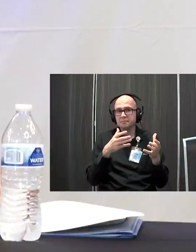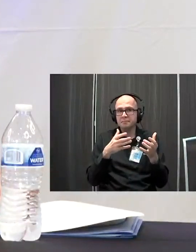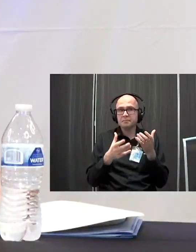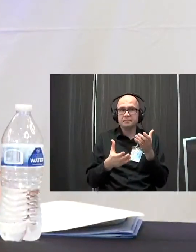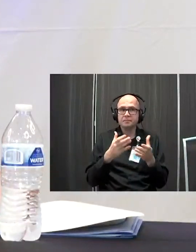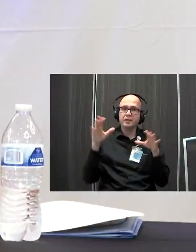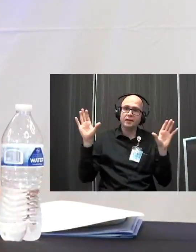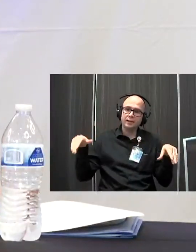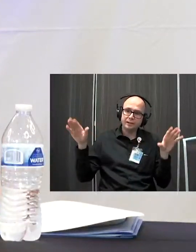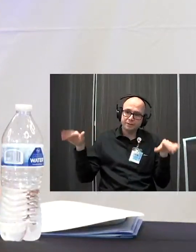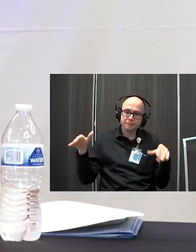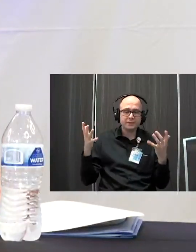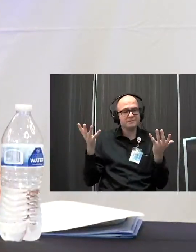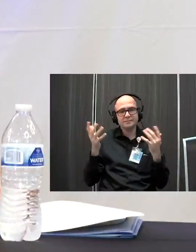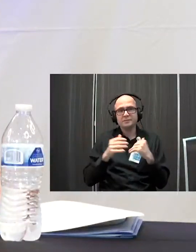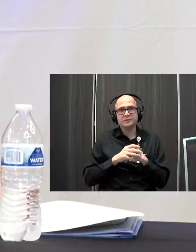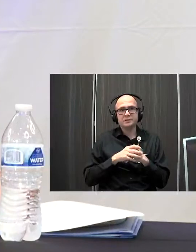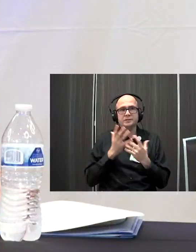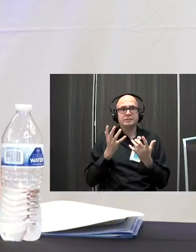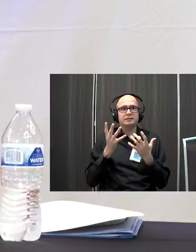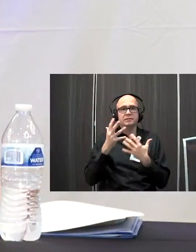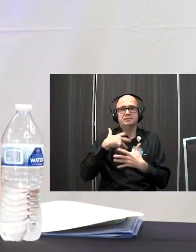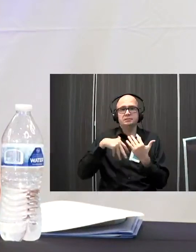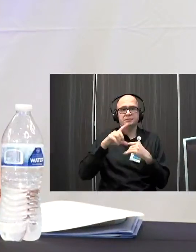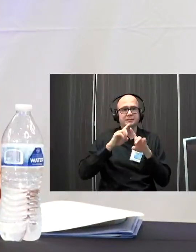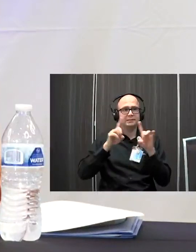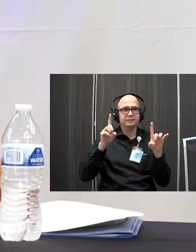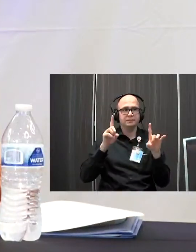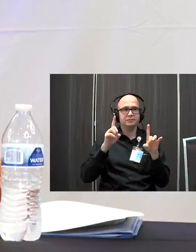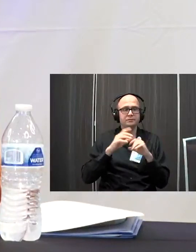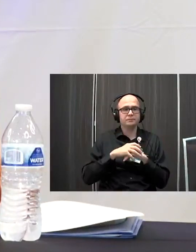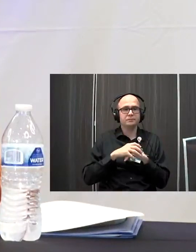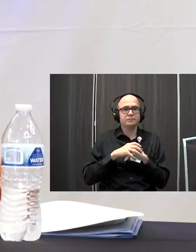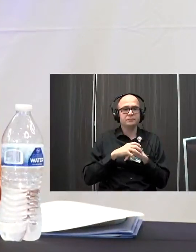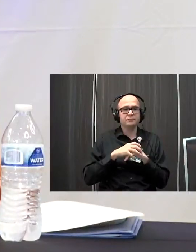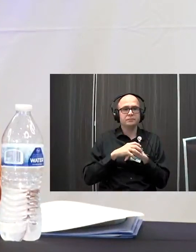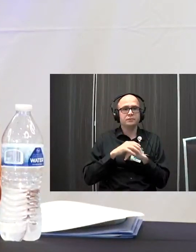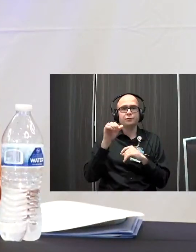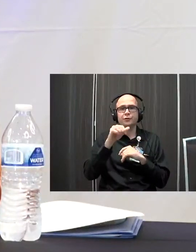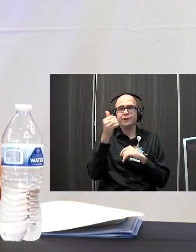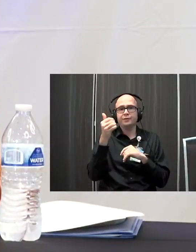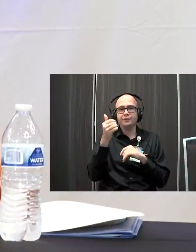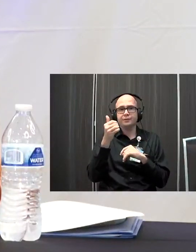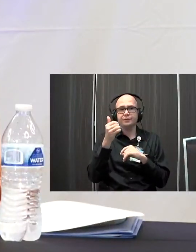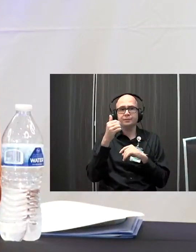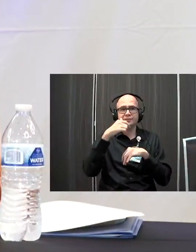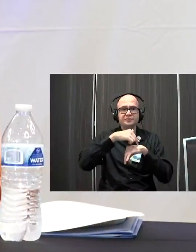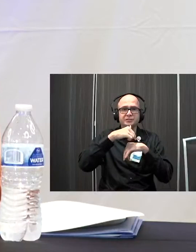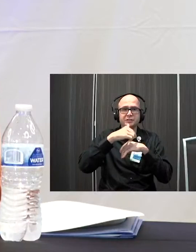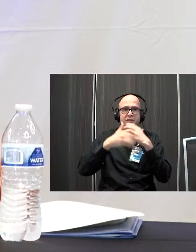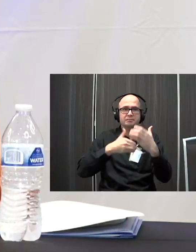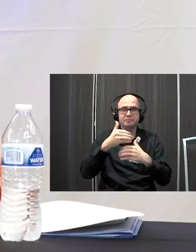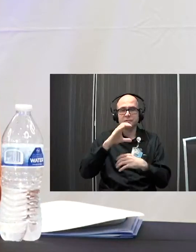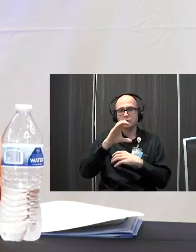hand flapping necessarily, but something that would be socially acceptable in different settings. And then the other thing, sometimes over time, like where Cole